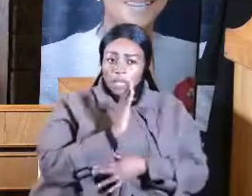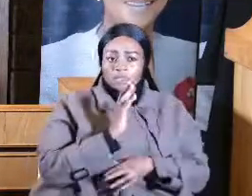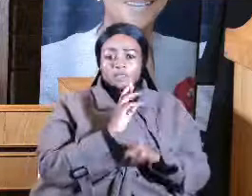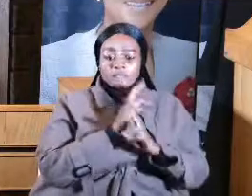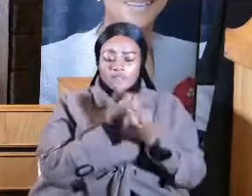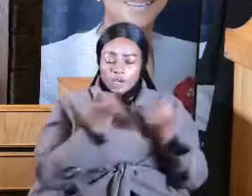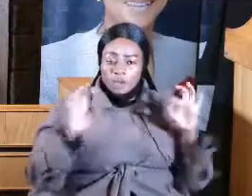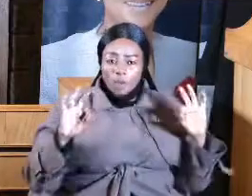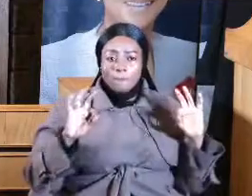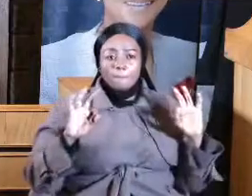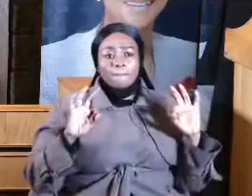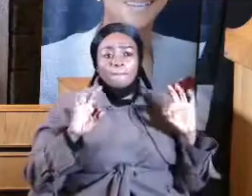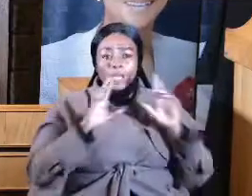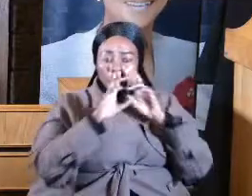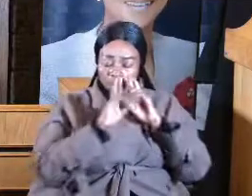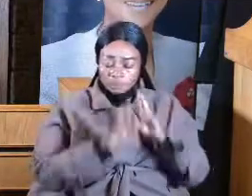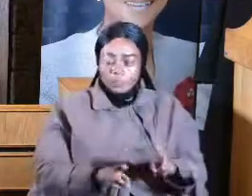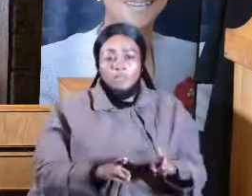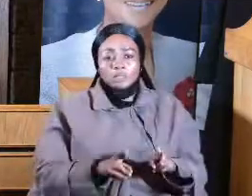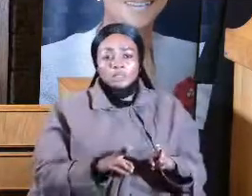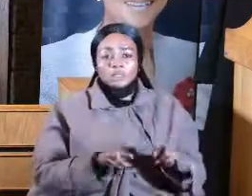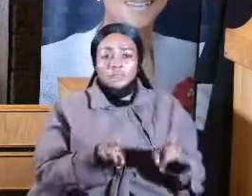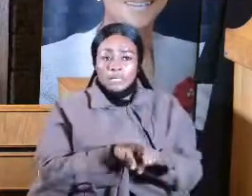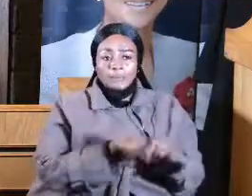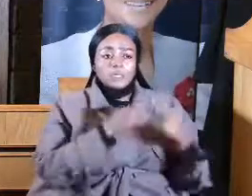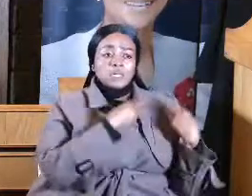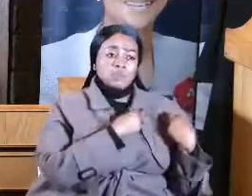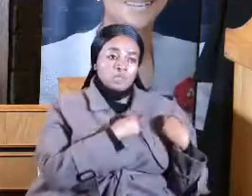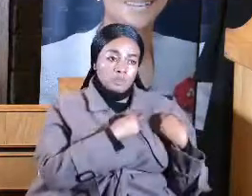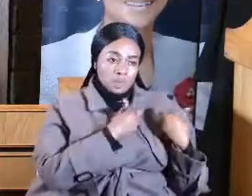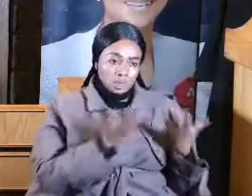respect, community, and responsibility.